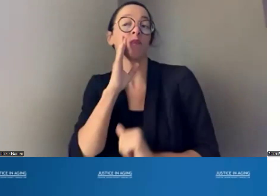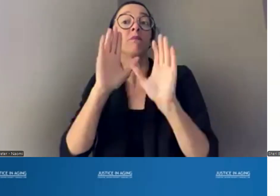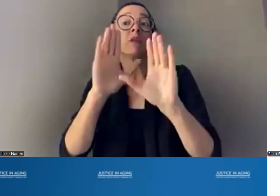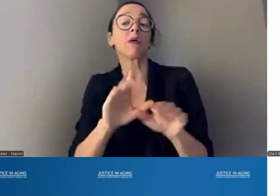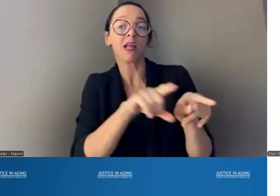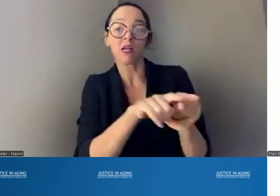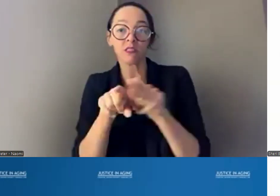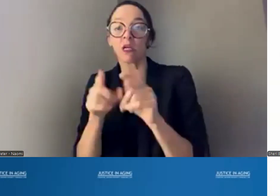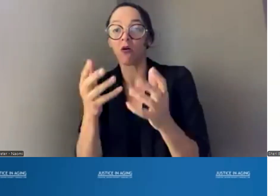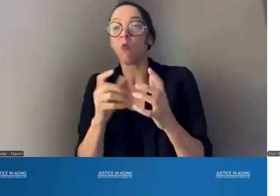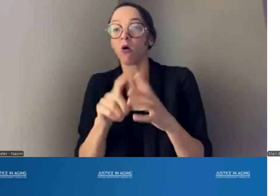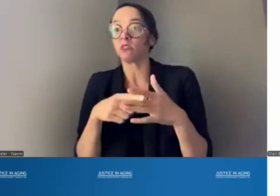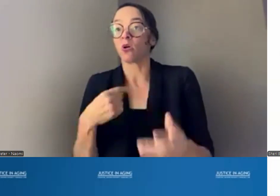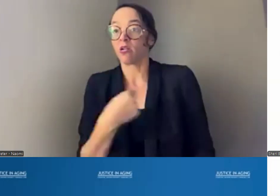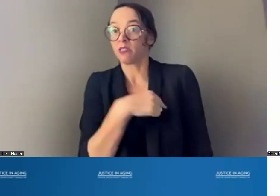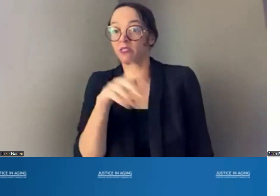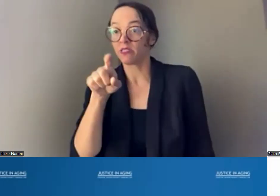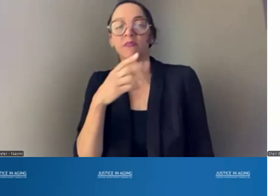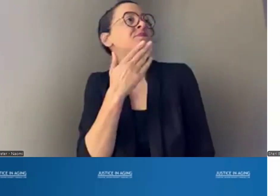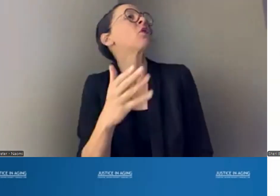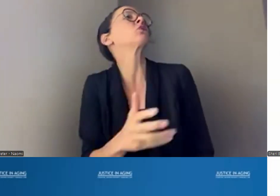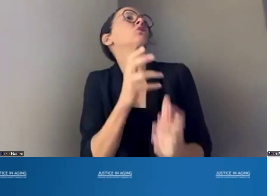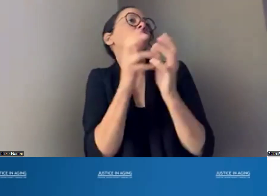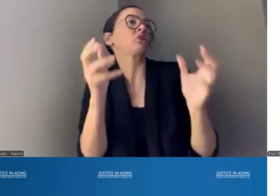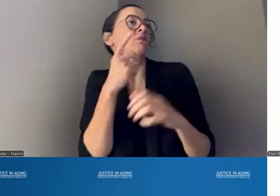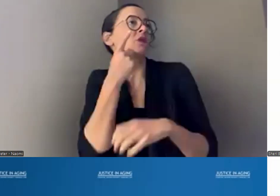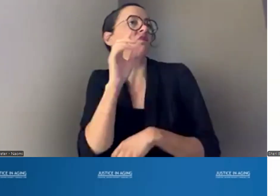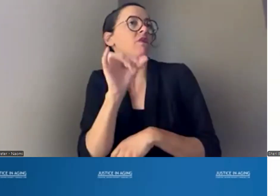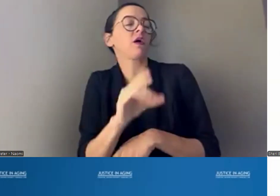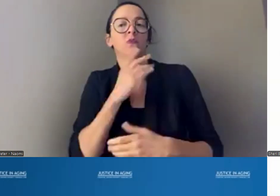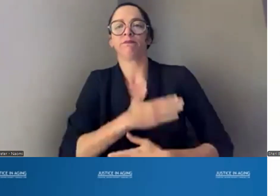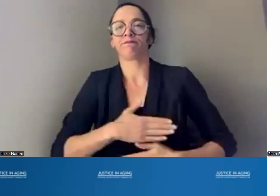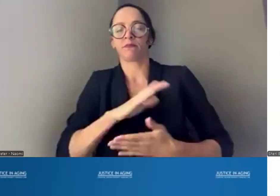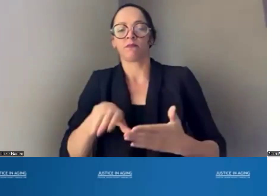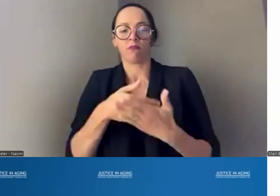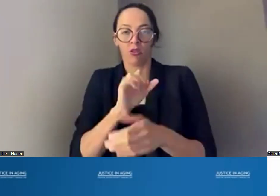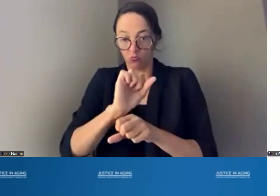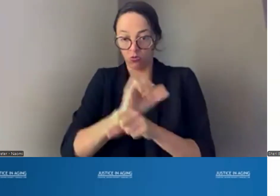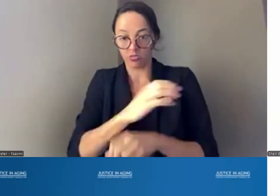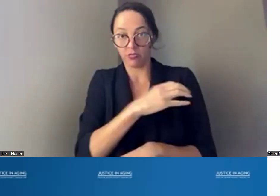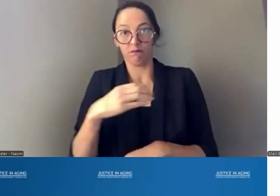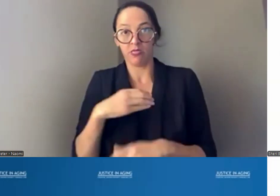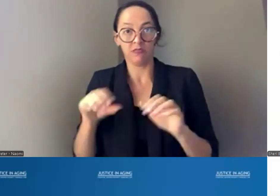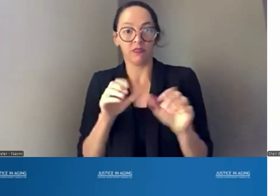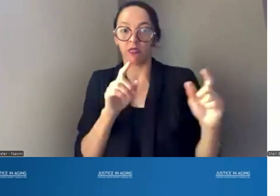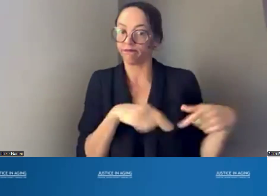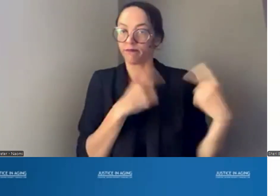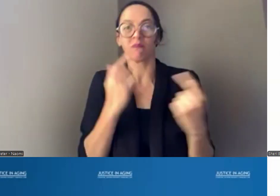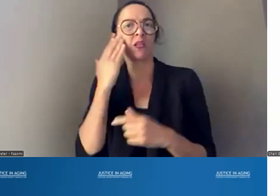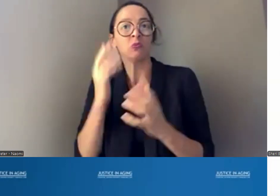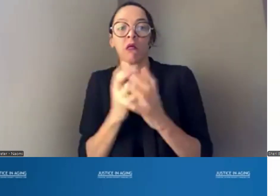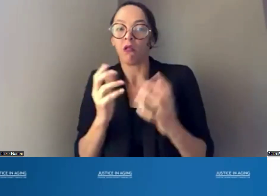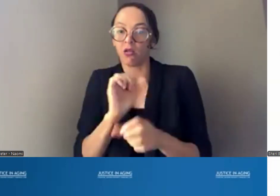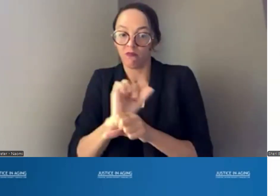us started? Yeah, thank you so much for that. And I really appreciate all the work that the committees have done because I know it's a lot of work.